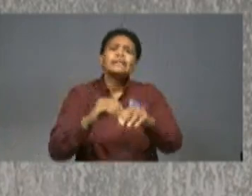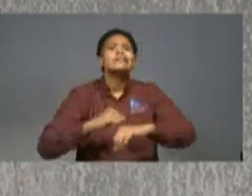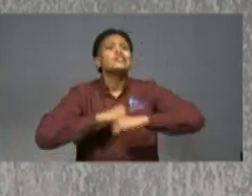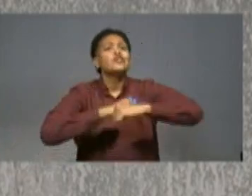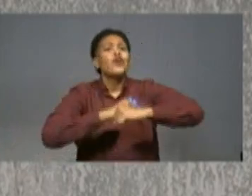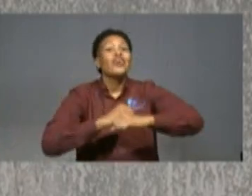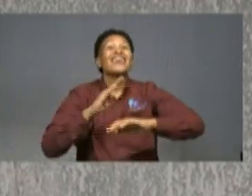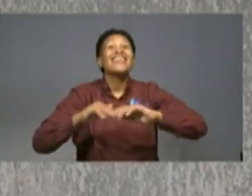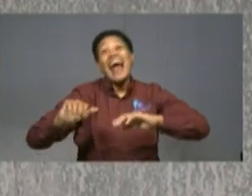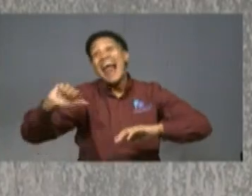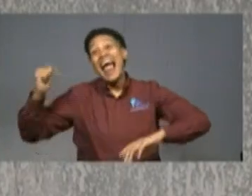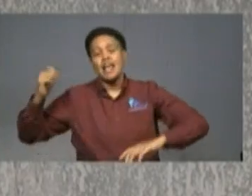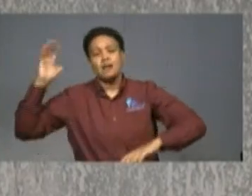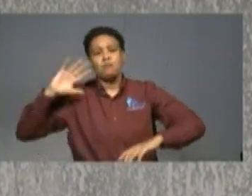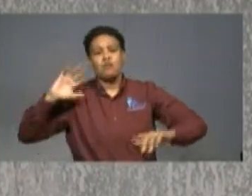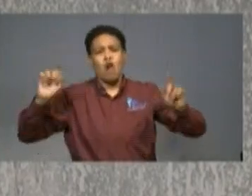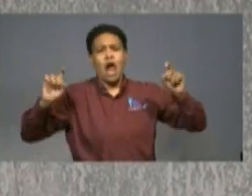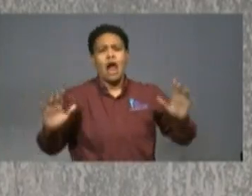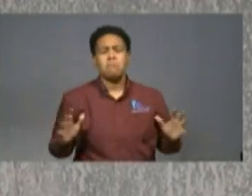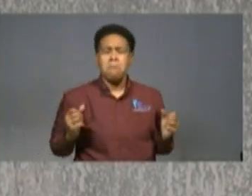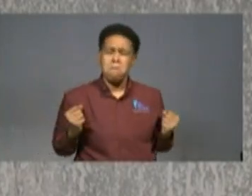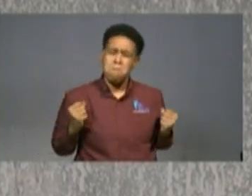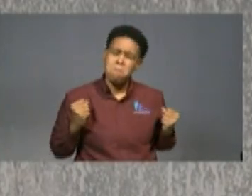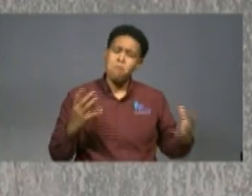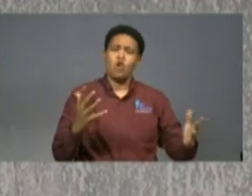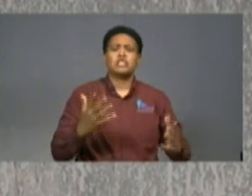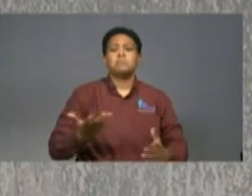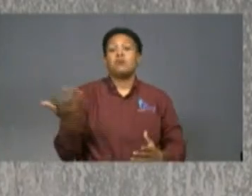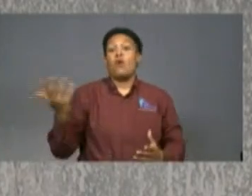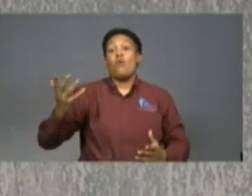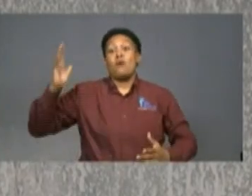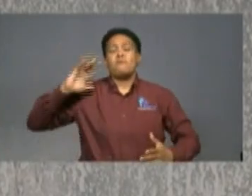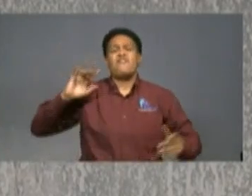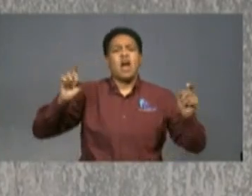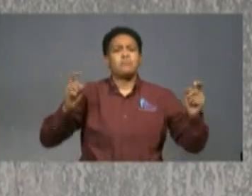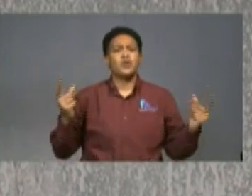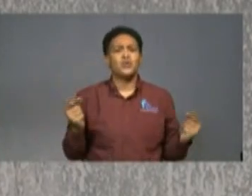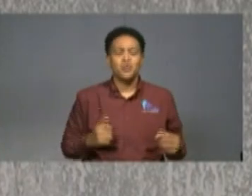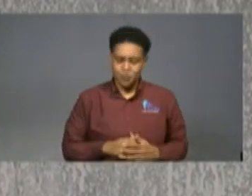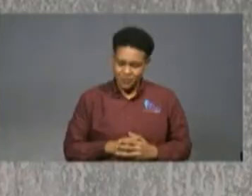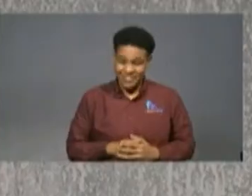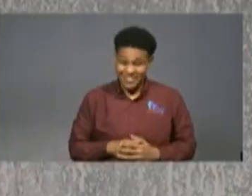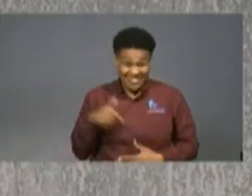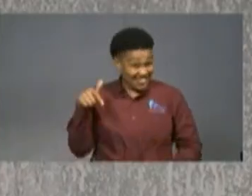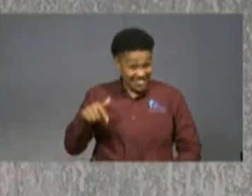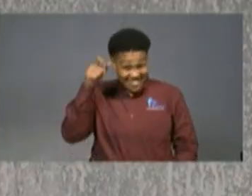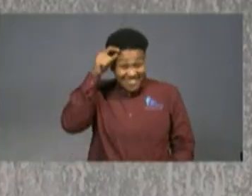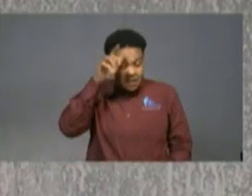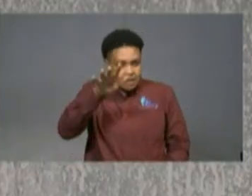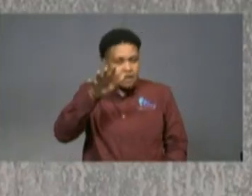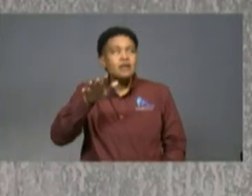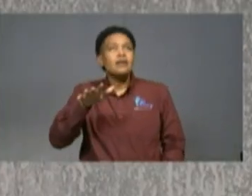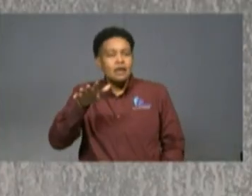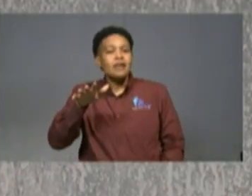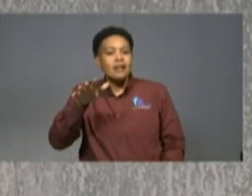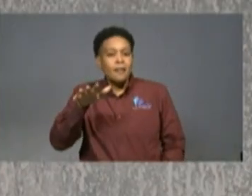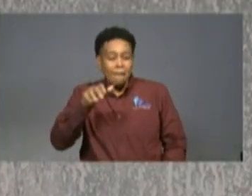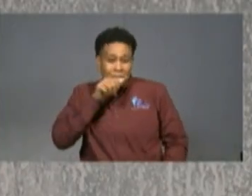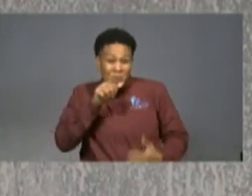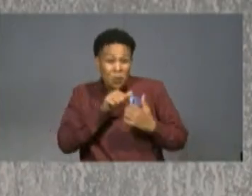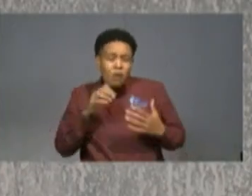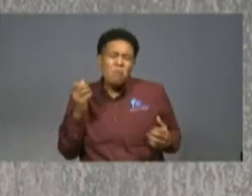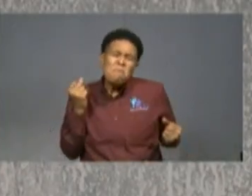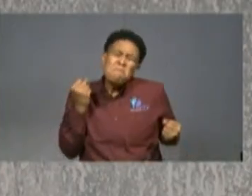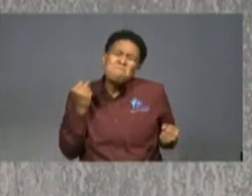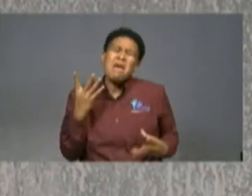previous administration, multiples of what the previous administration did. This notwithstanding decades